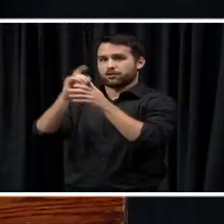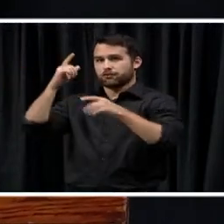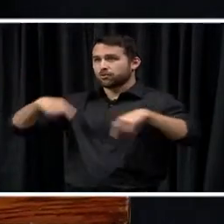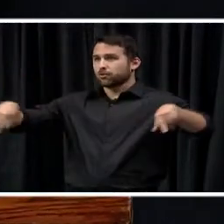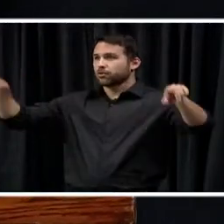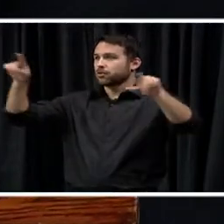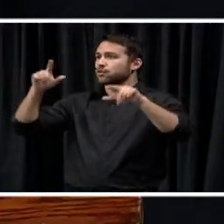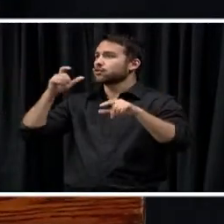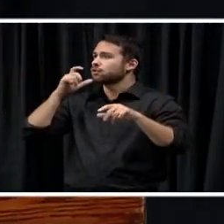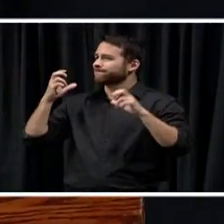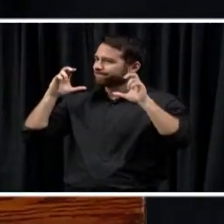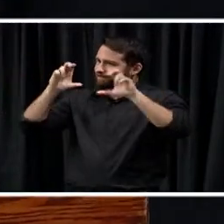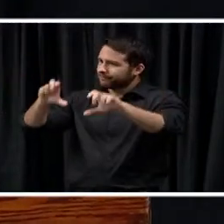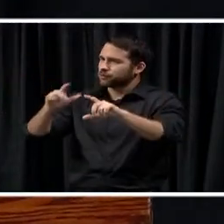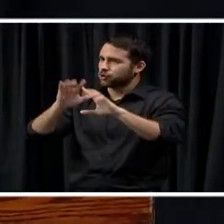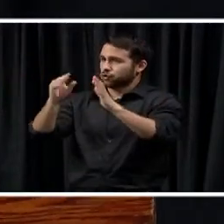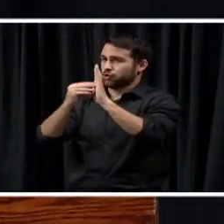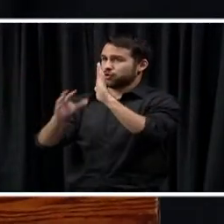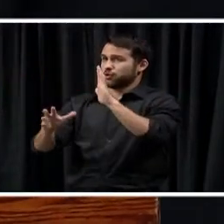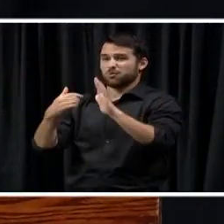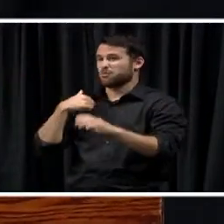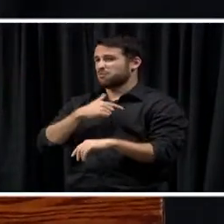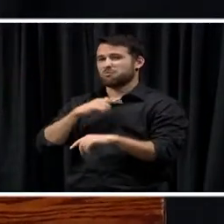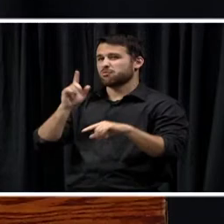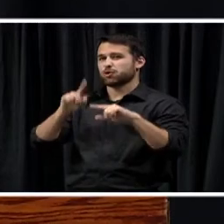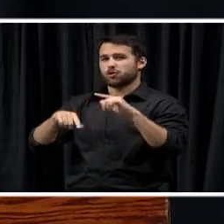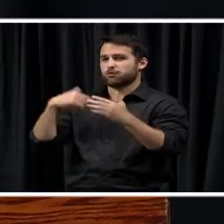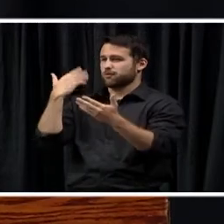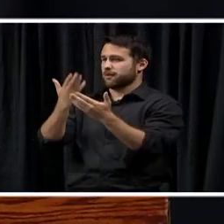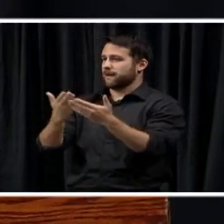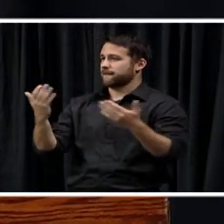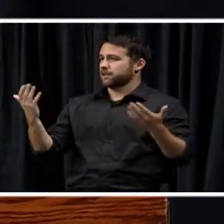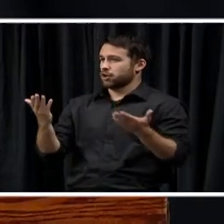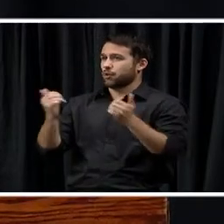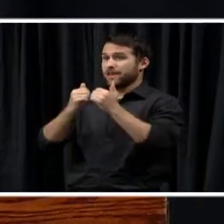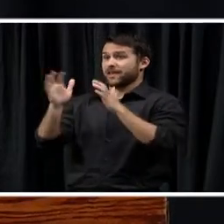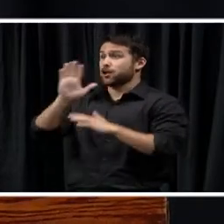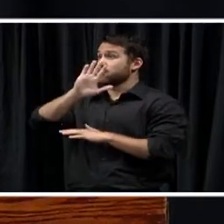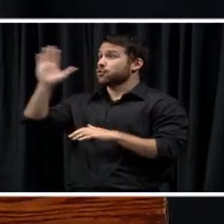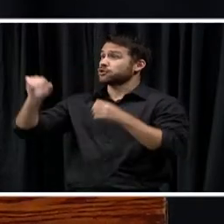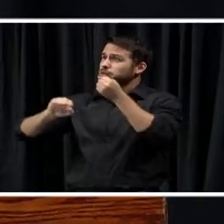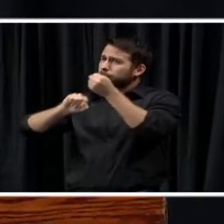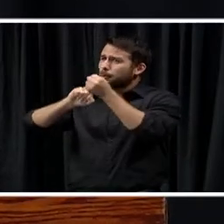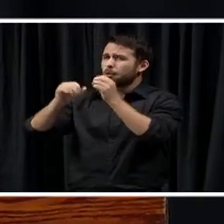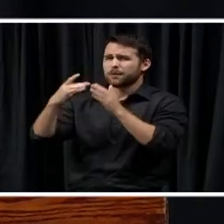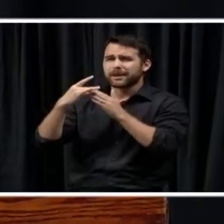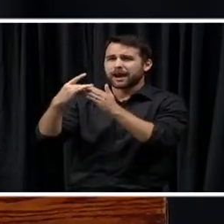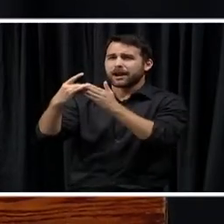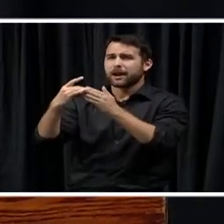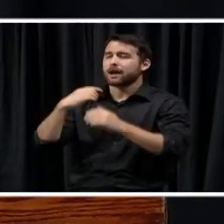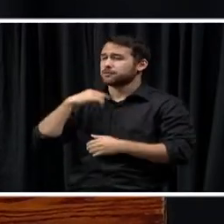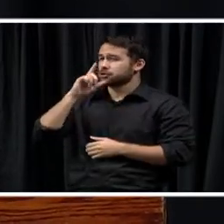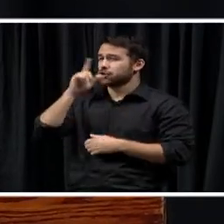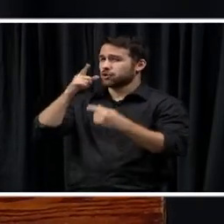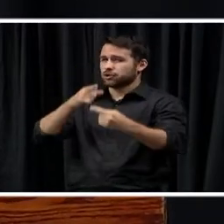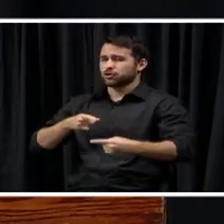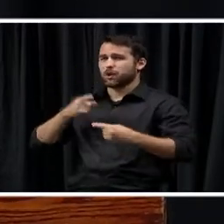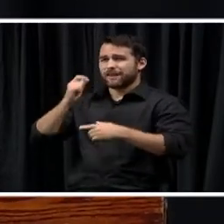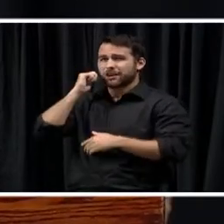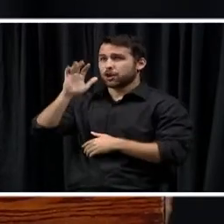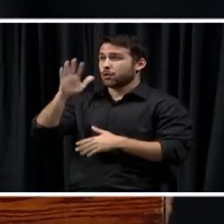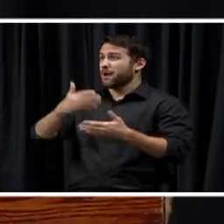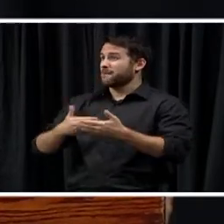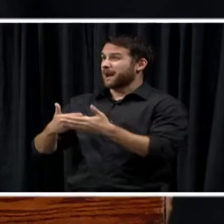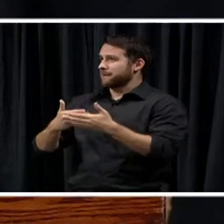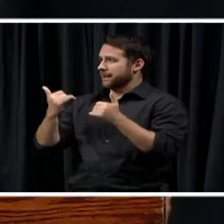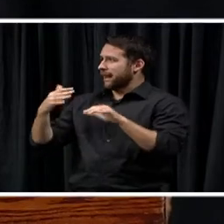contribution to your students. None of us would have been able to make it here without your support and guidance. I'm sure you're struggling every day with the thought of your baby leaving